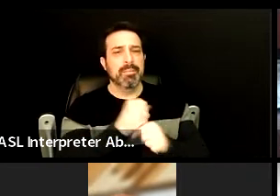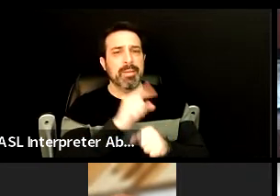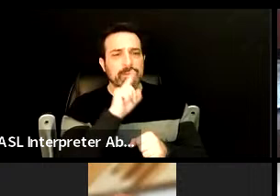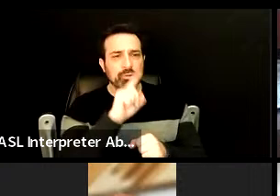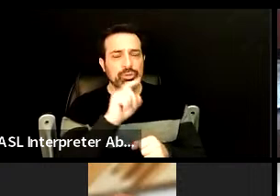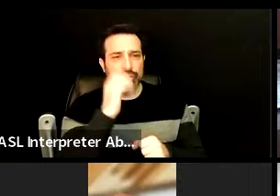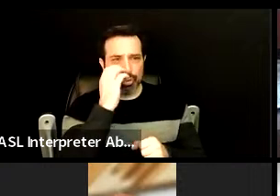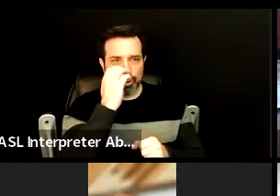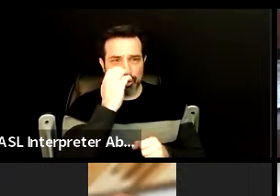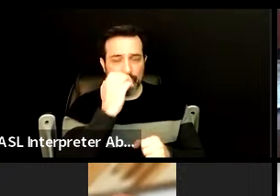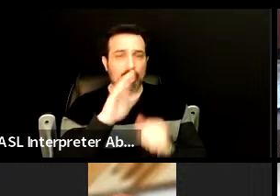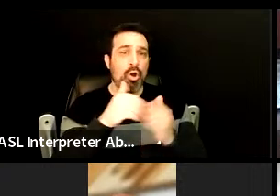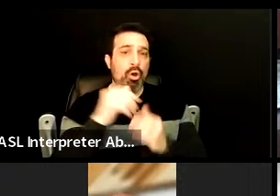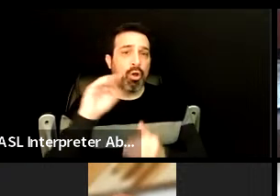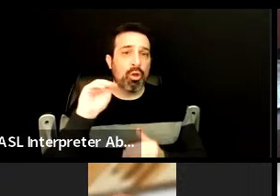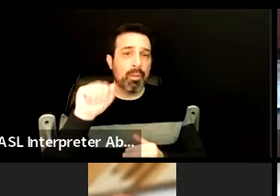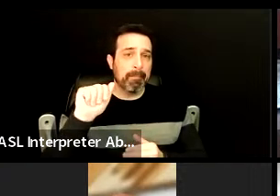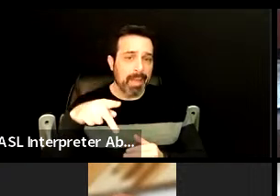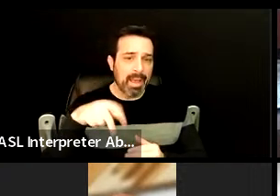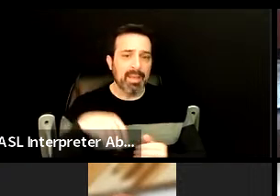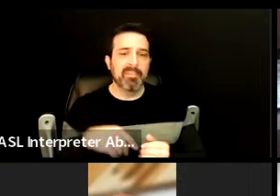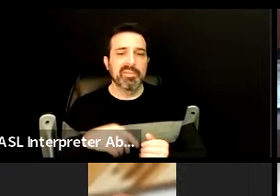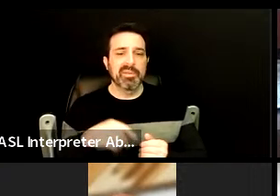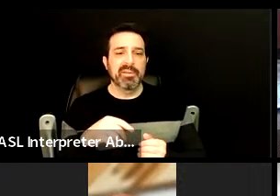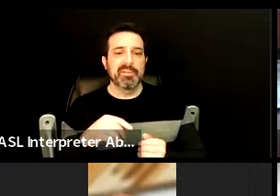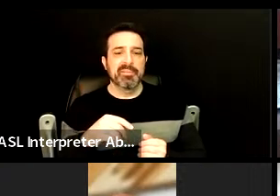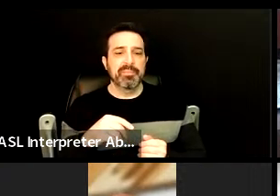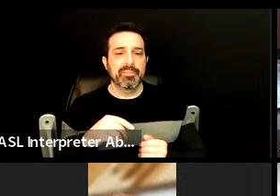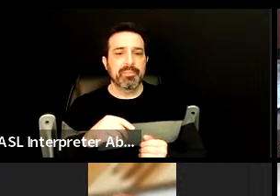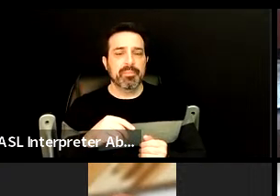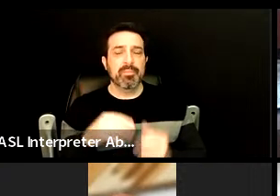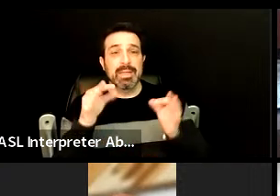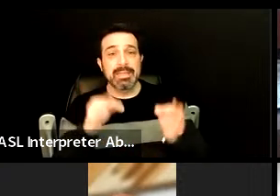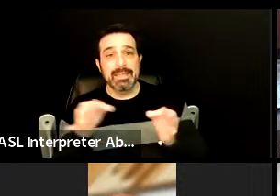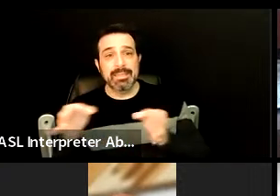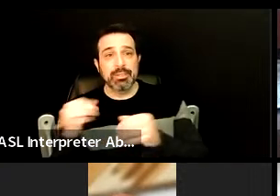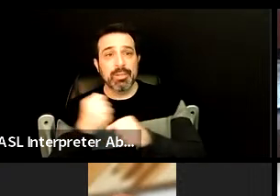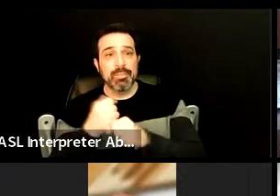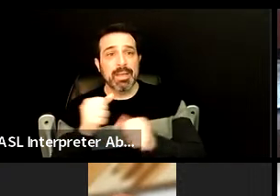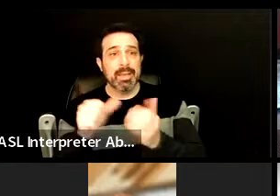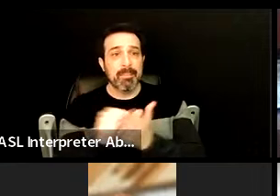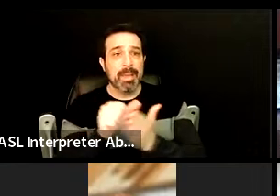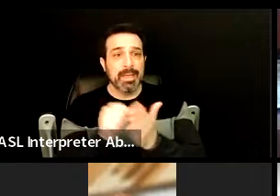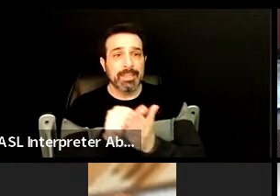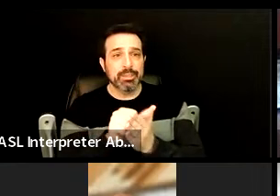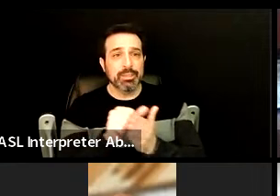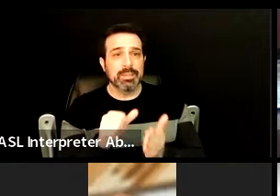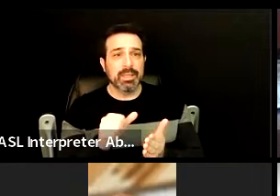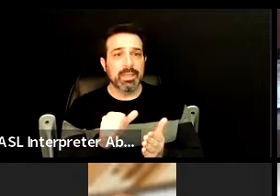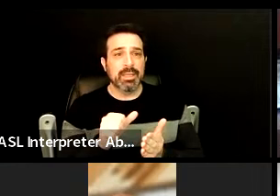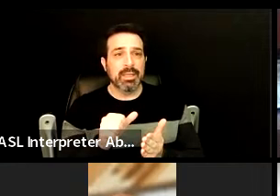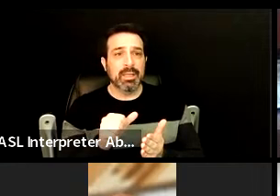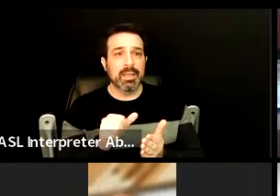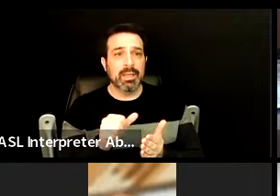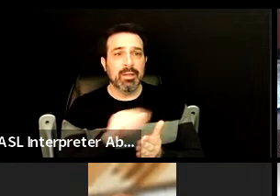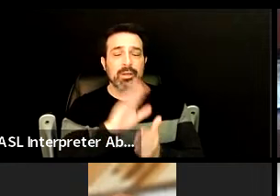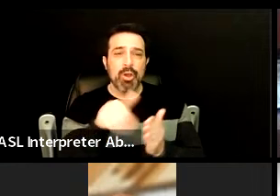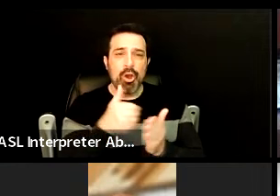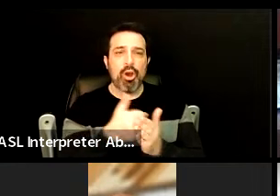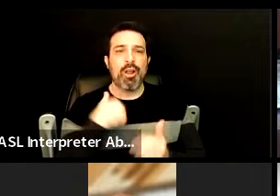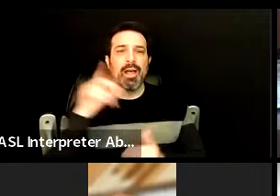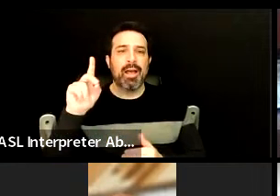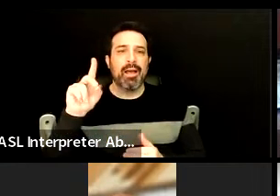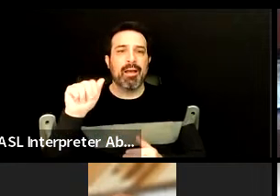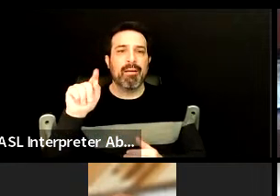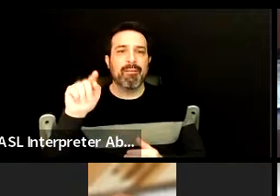sure all maps and decision-making pages all have